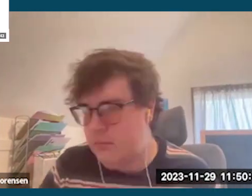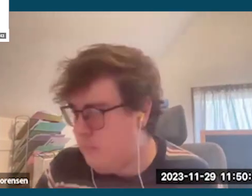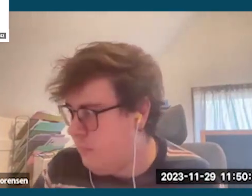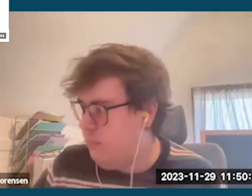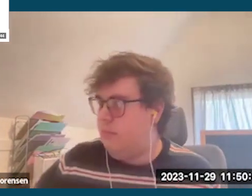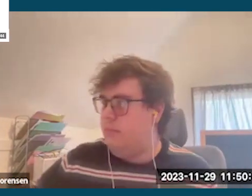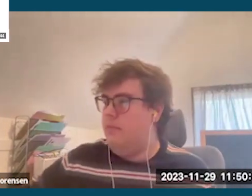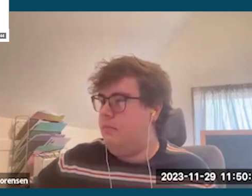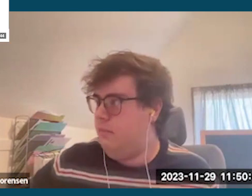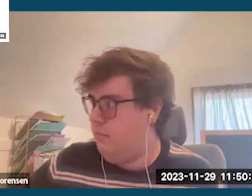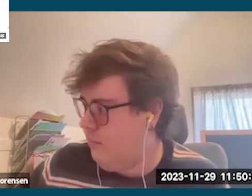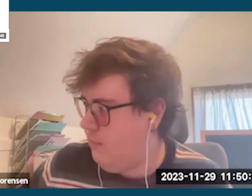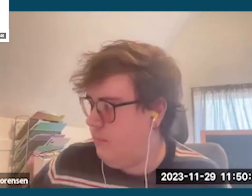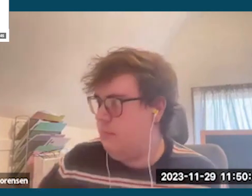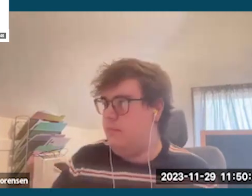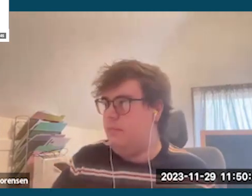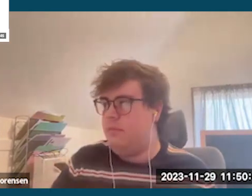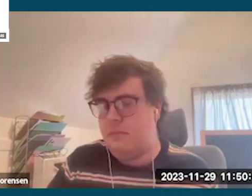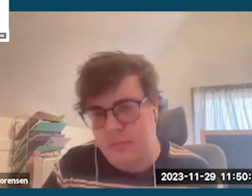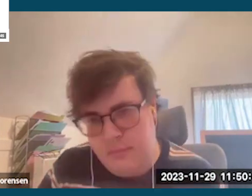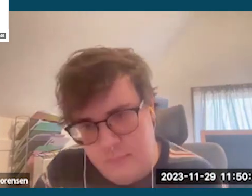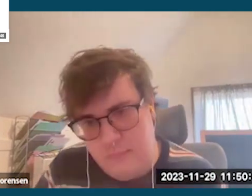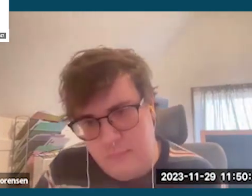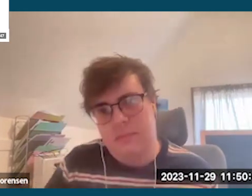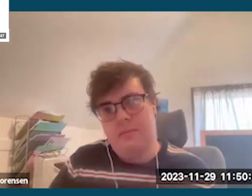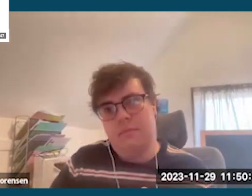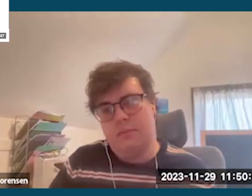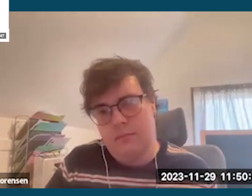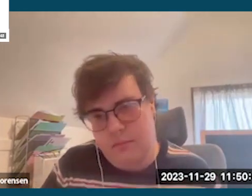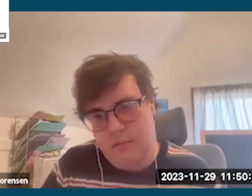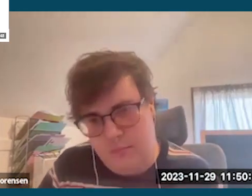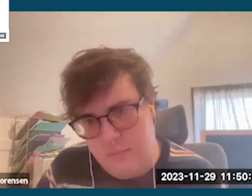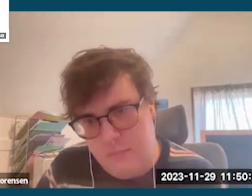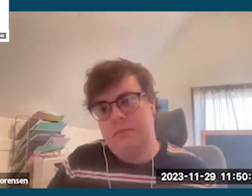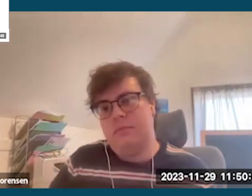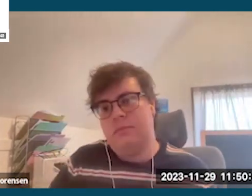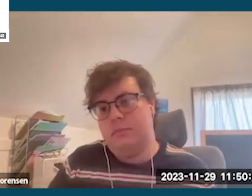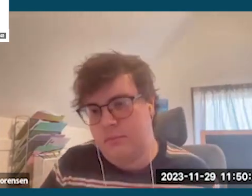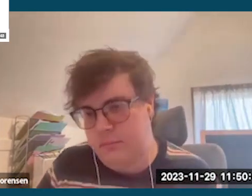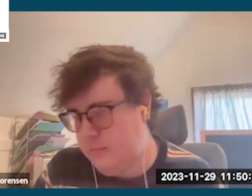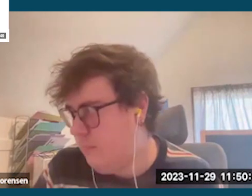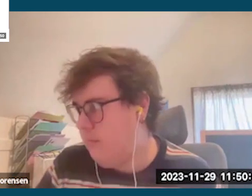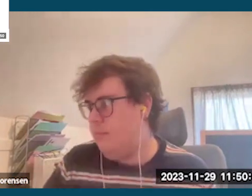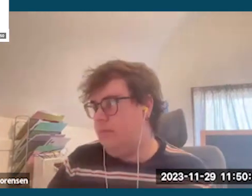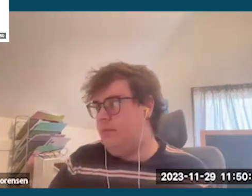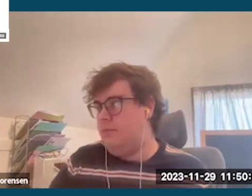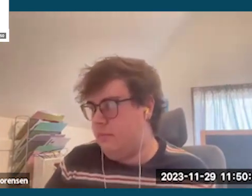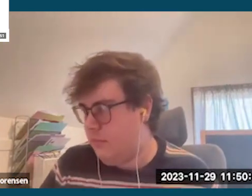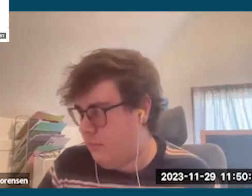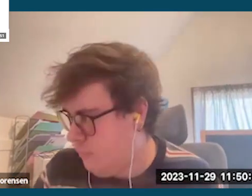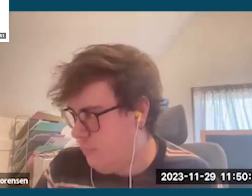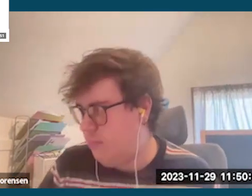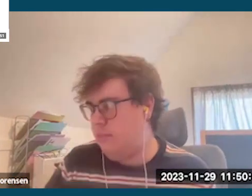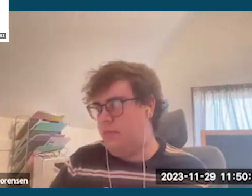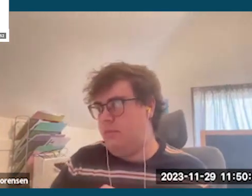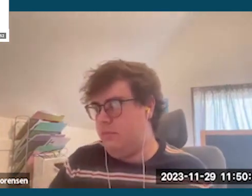disabilities often have a lot of negative healthcare experiences like that one. So it's extra important that you take the time to